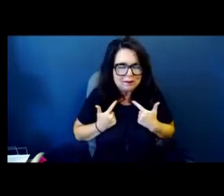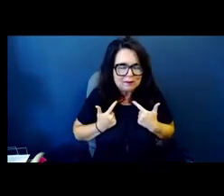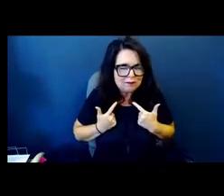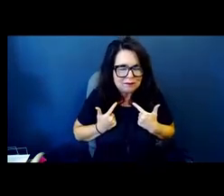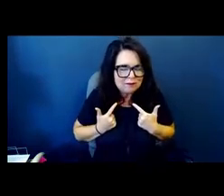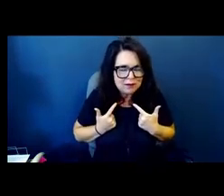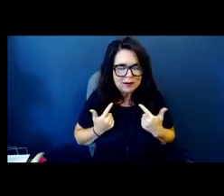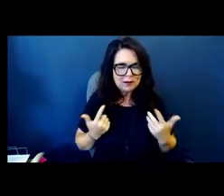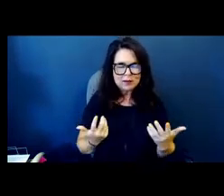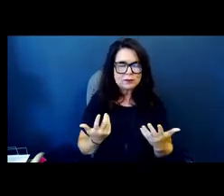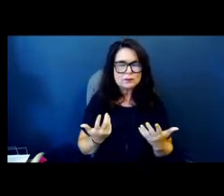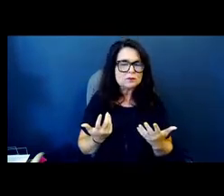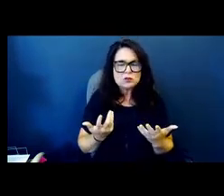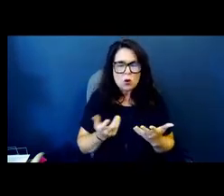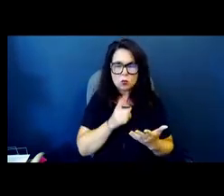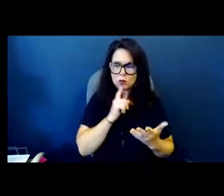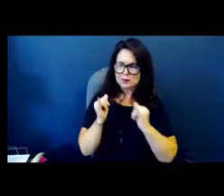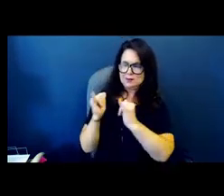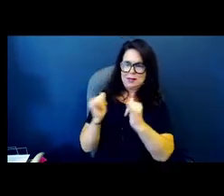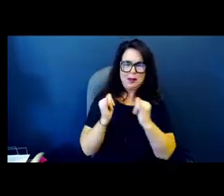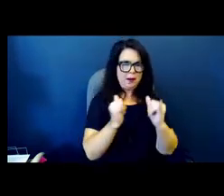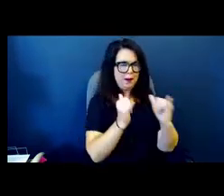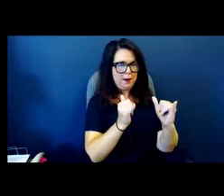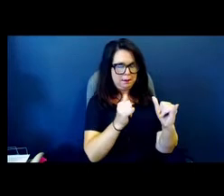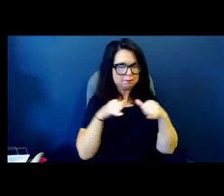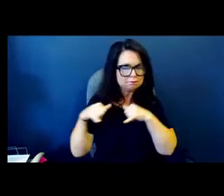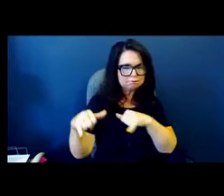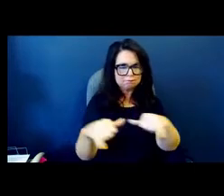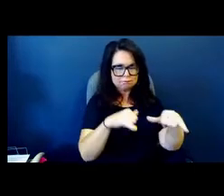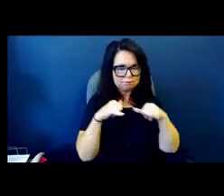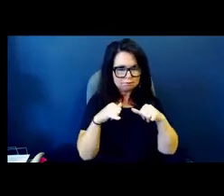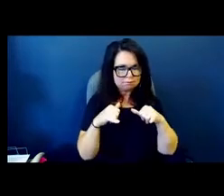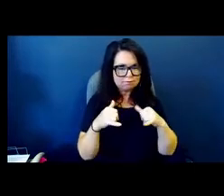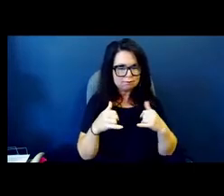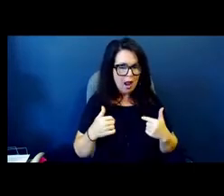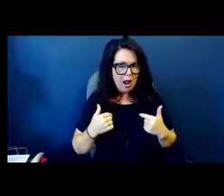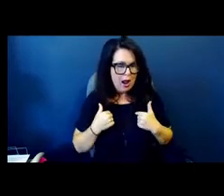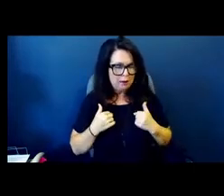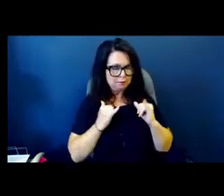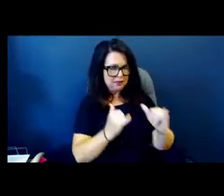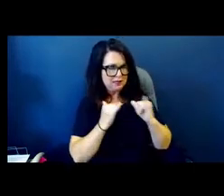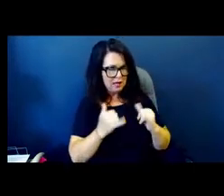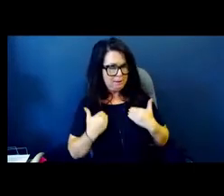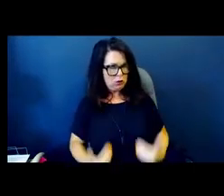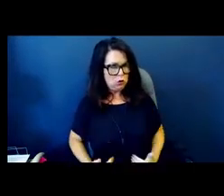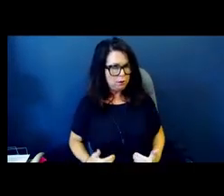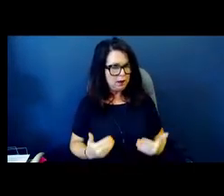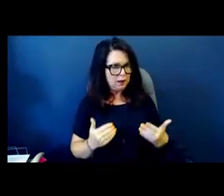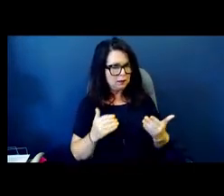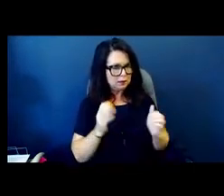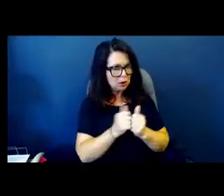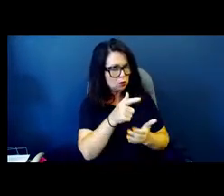more or less human than what you, Kathy, experience every day. And